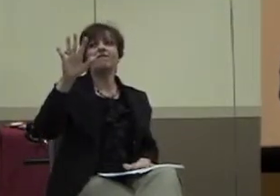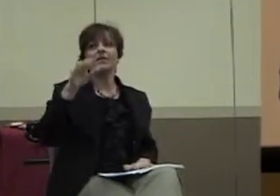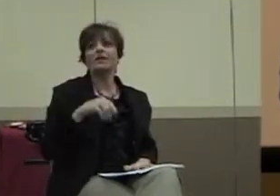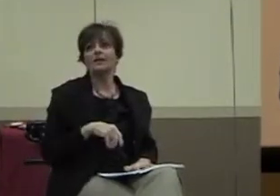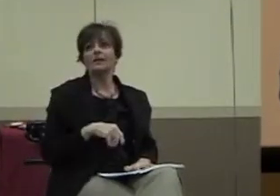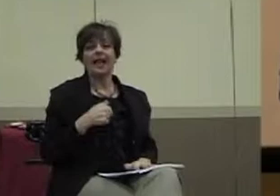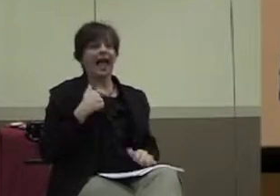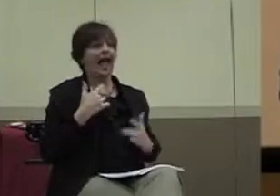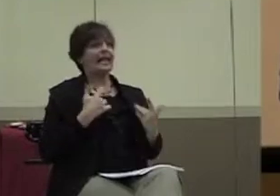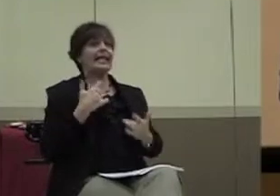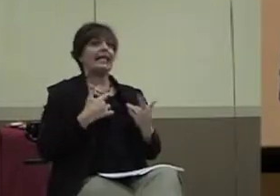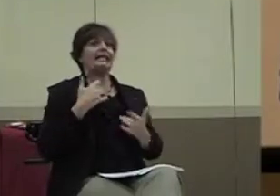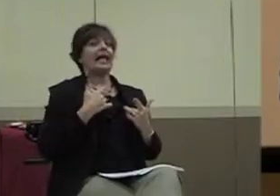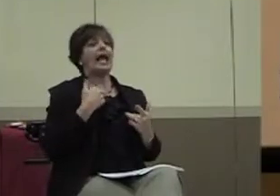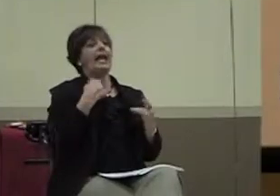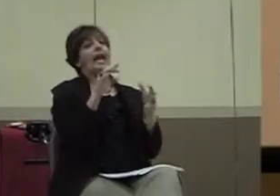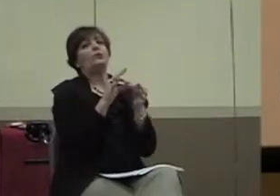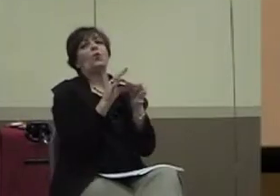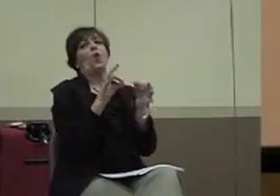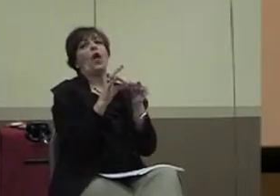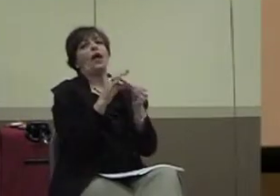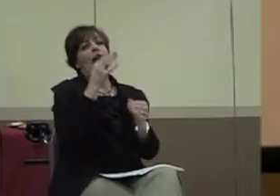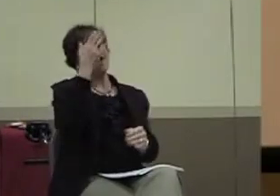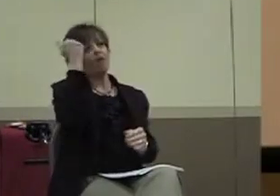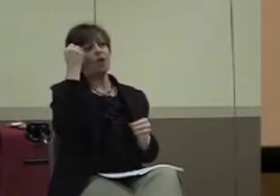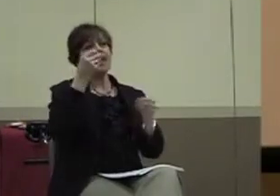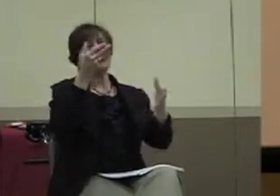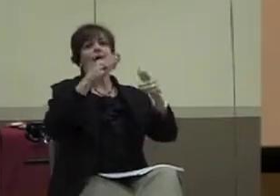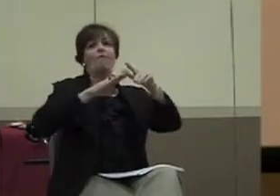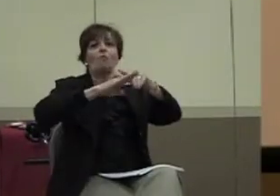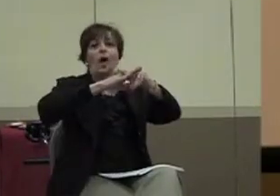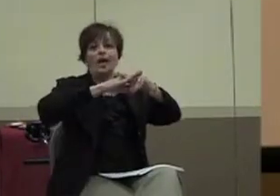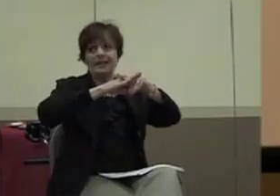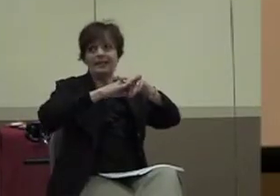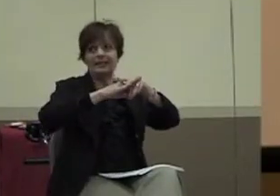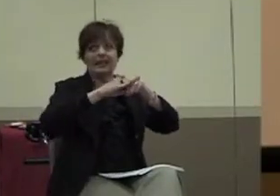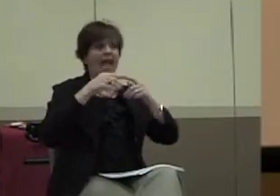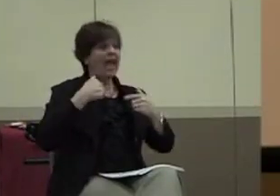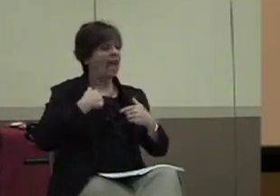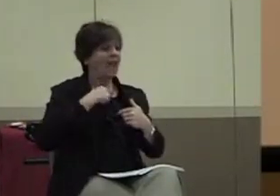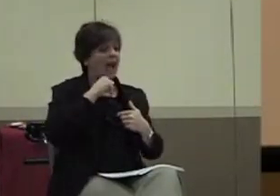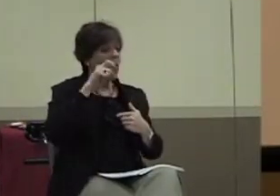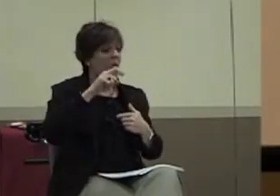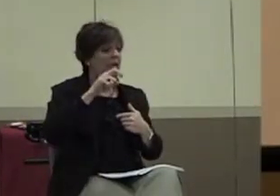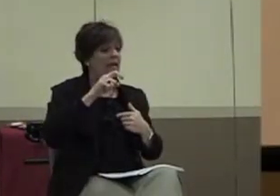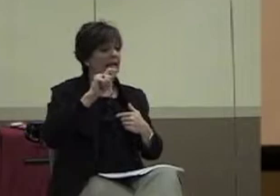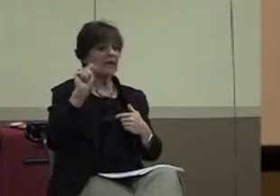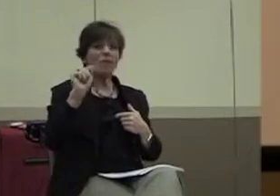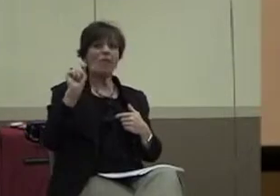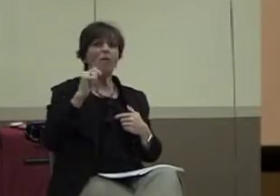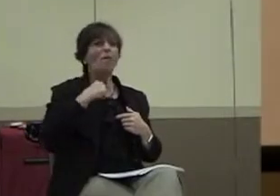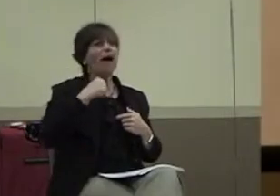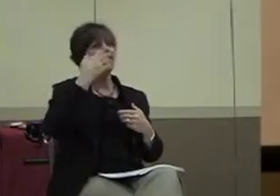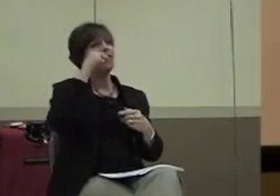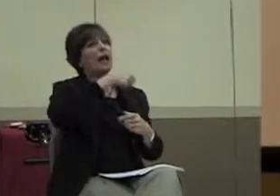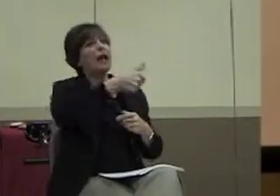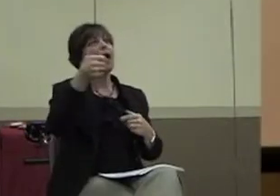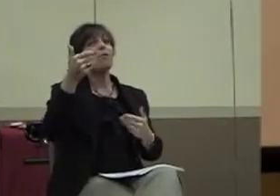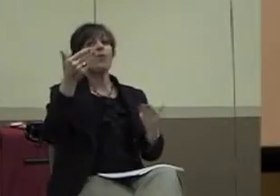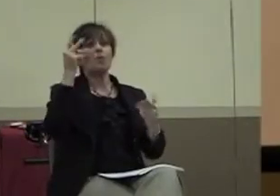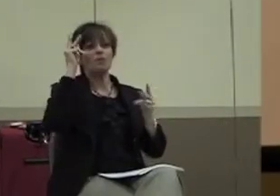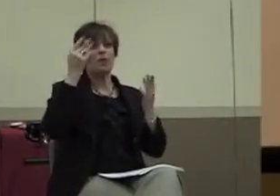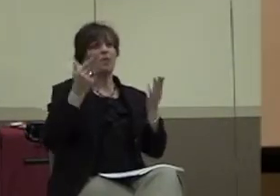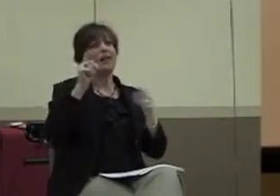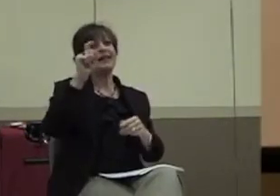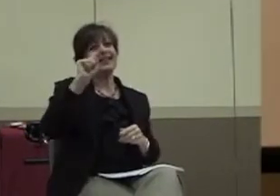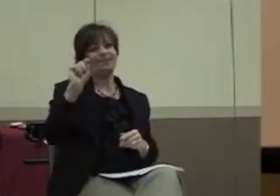I get excited talking and I forget to give people breaks. If I don't need to go to the restroom, I forget other people might. So